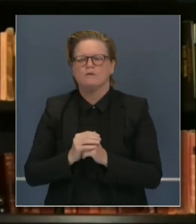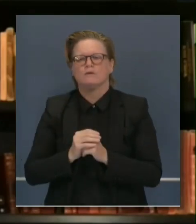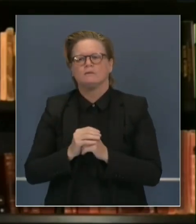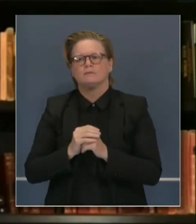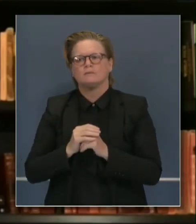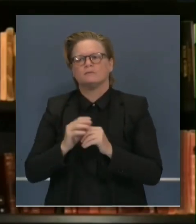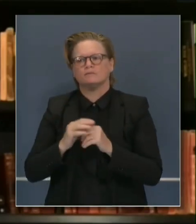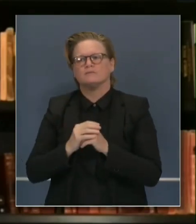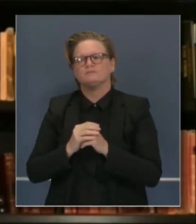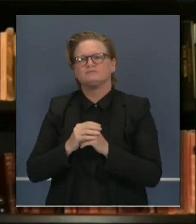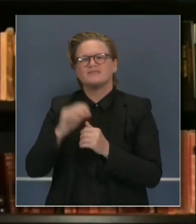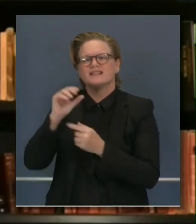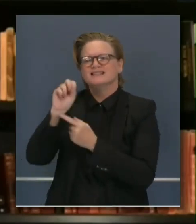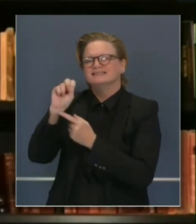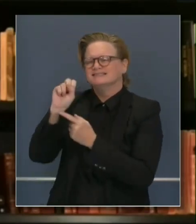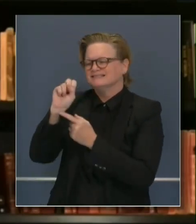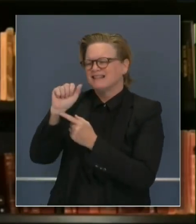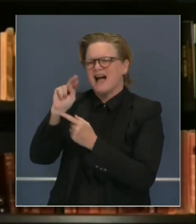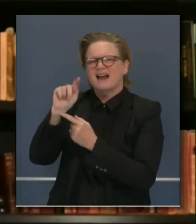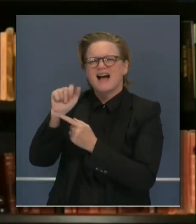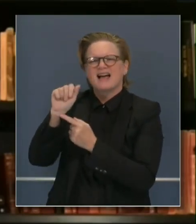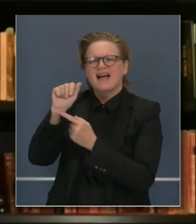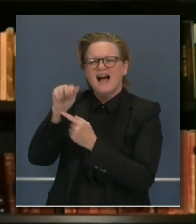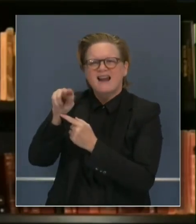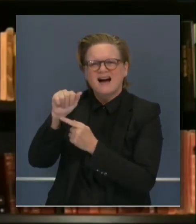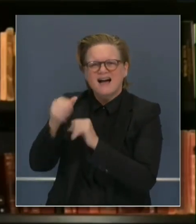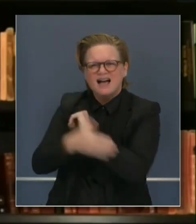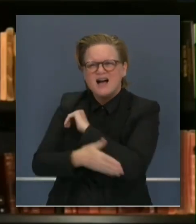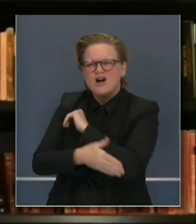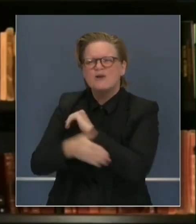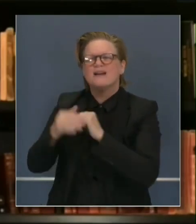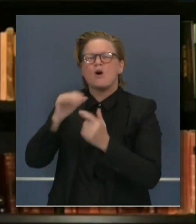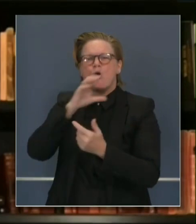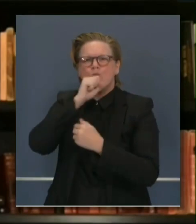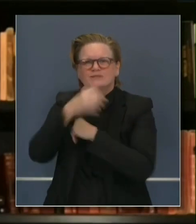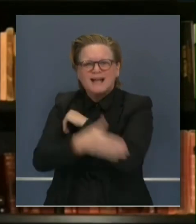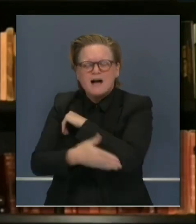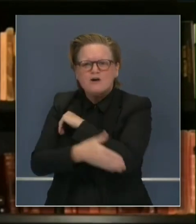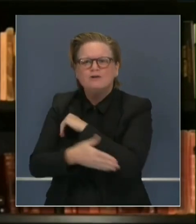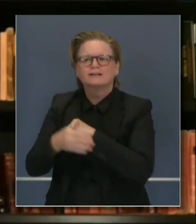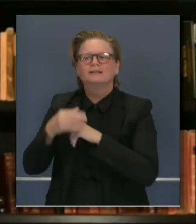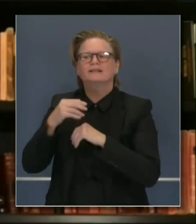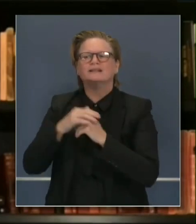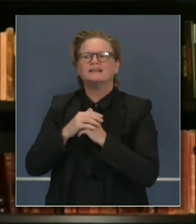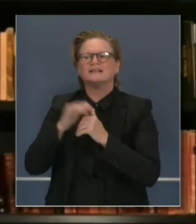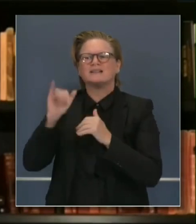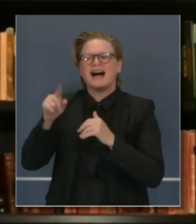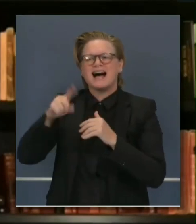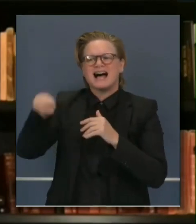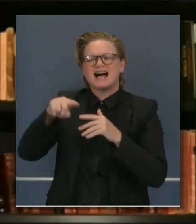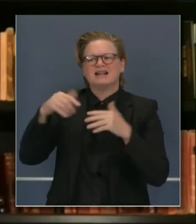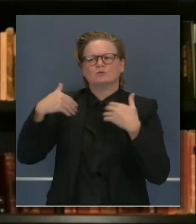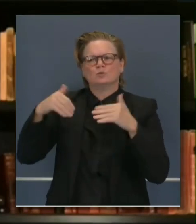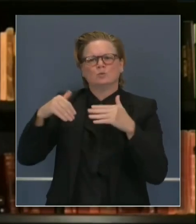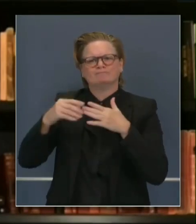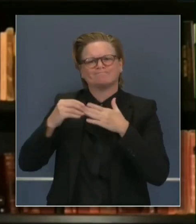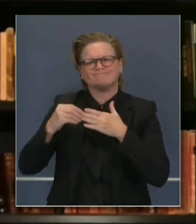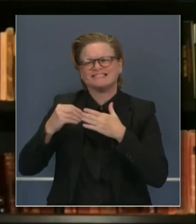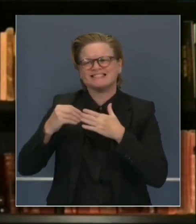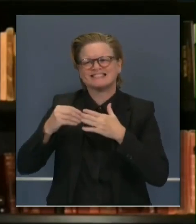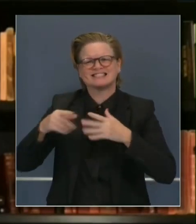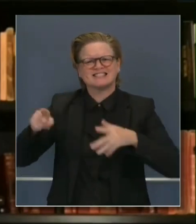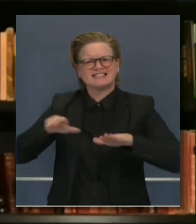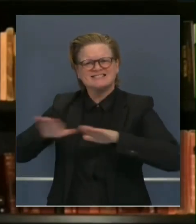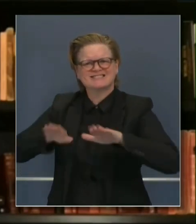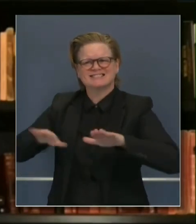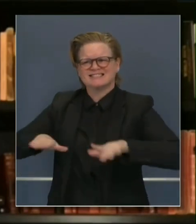remarkable local leadership, sheriffs included, that get it and are putting out warnings that are really taking seriously the enforcement. As well,